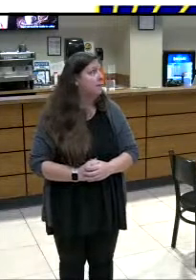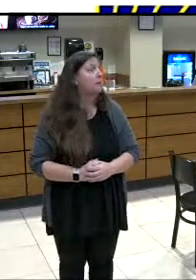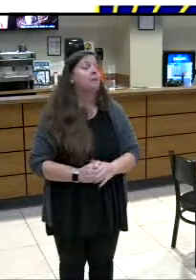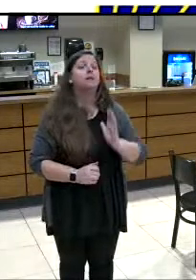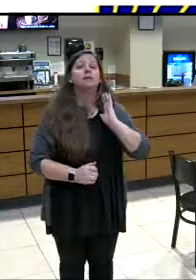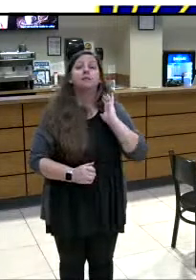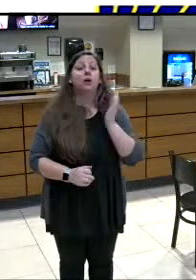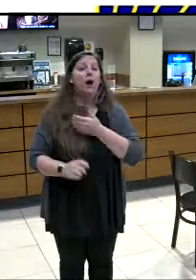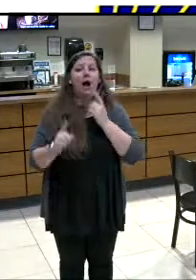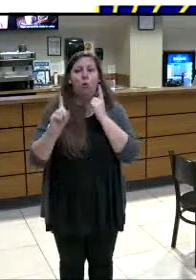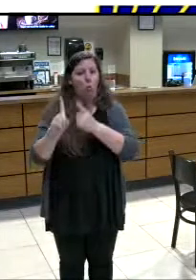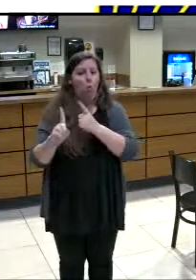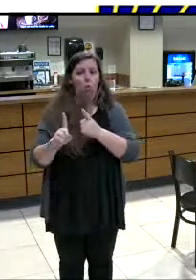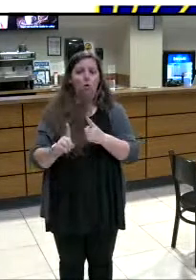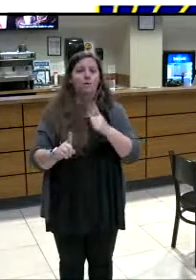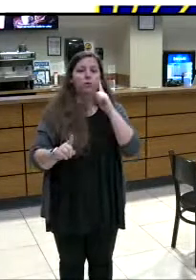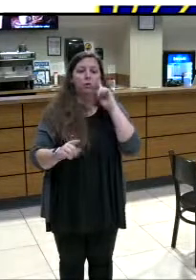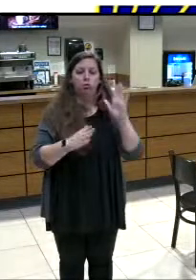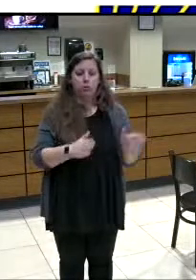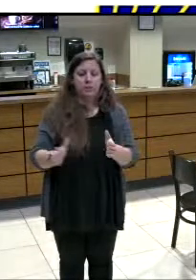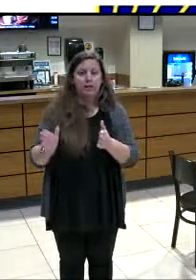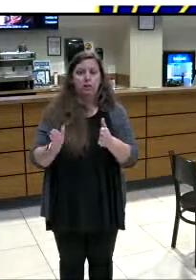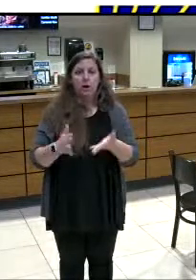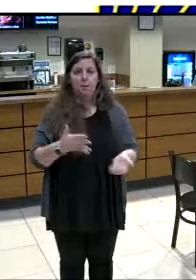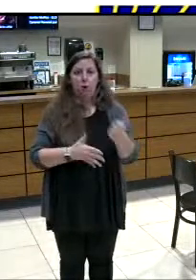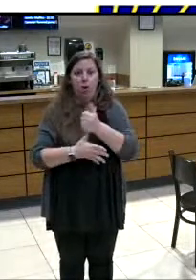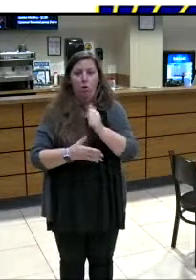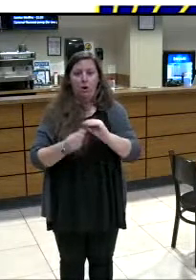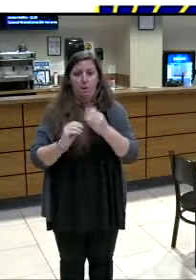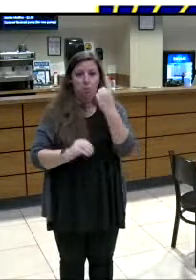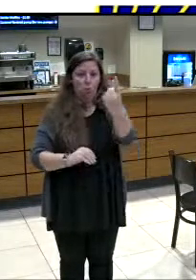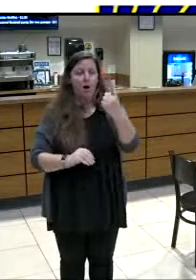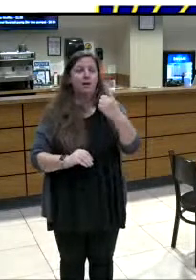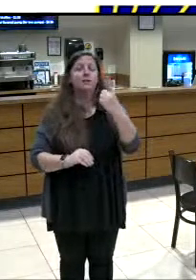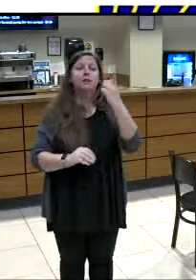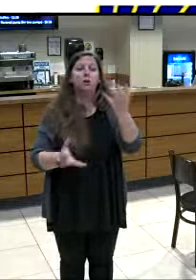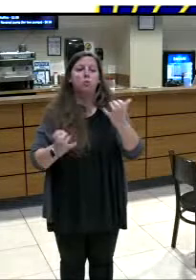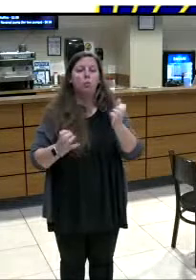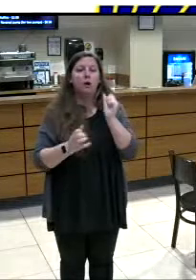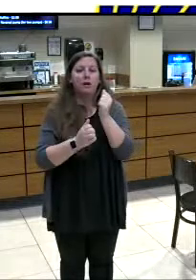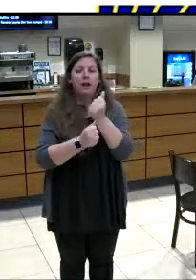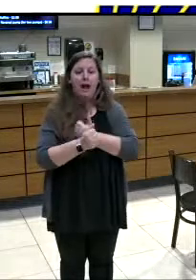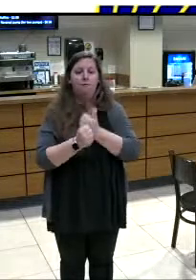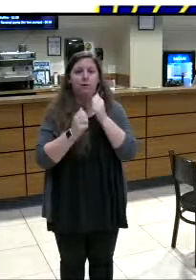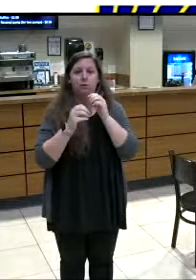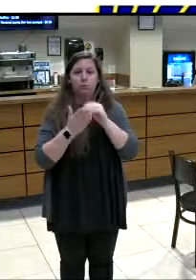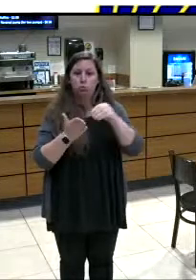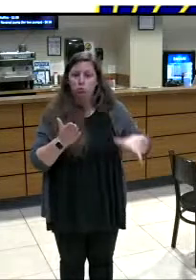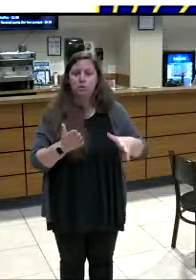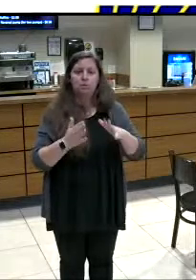Strategic priority number 1 is to prepare every student for college and career success.